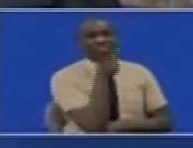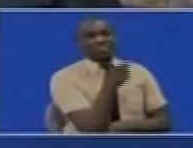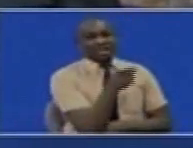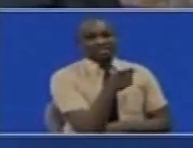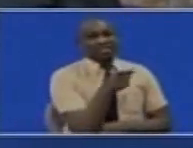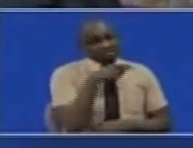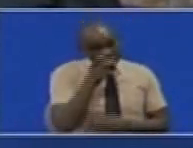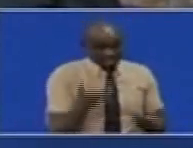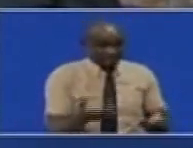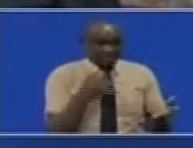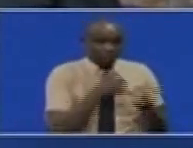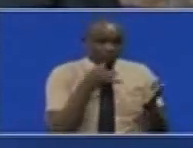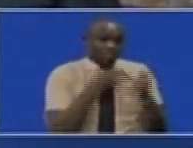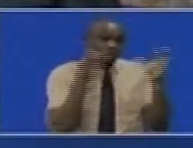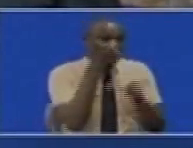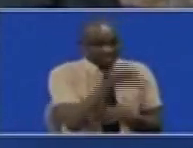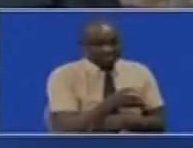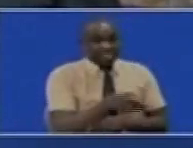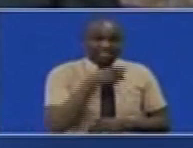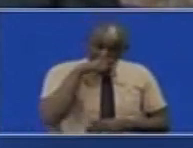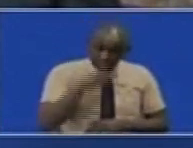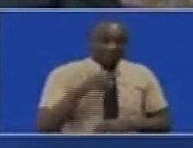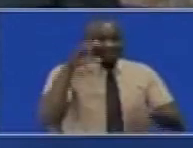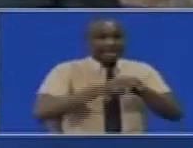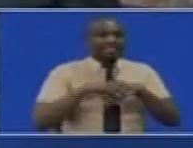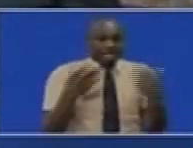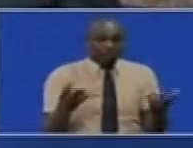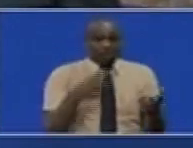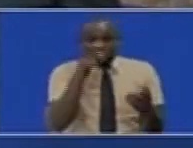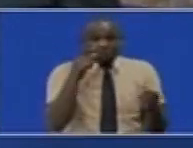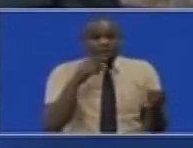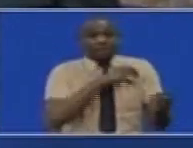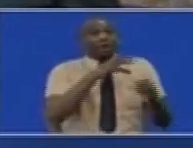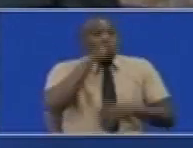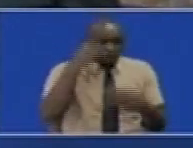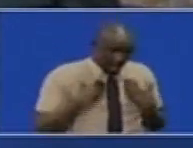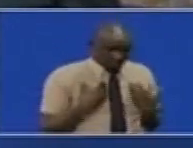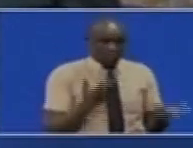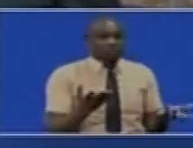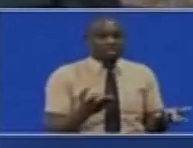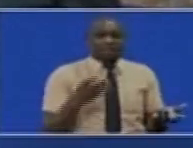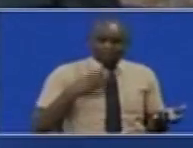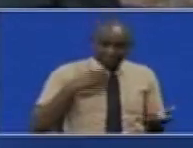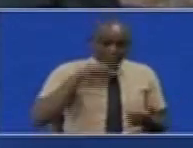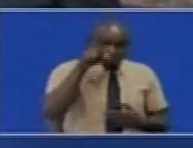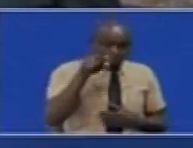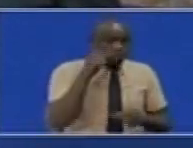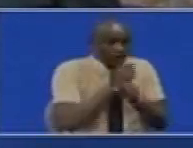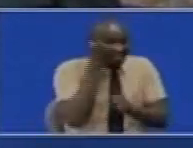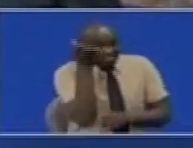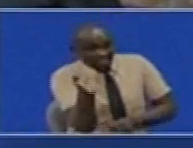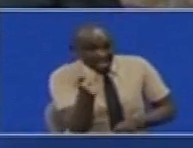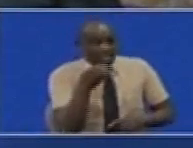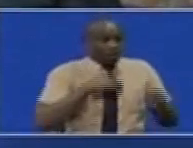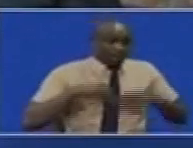and are set apart in this group are above reproach? Is there some form of vetting? Because then you'll see this sort of cartels and